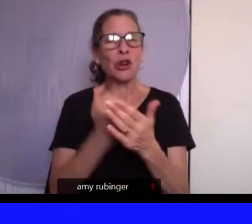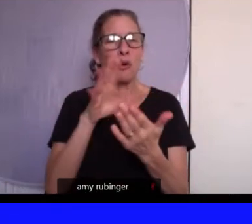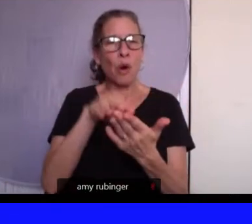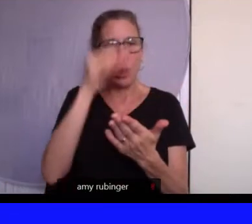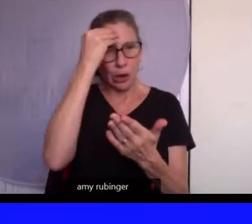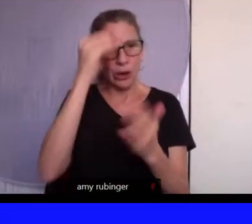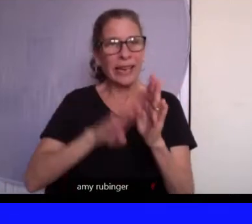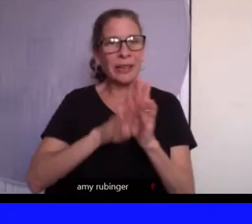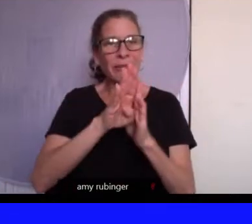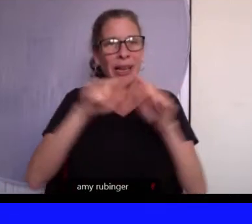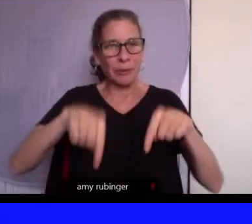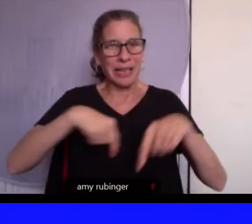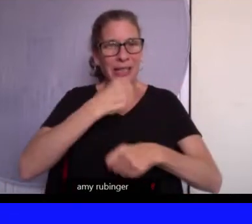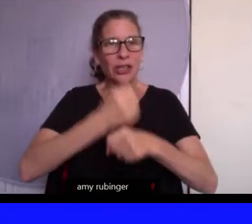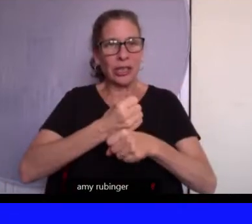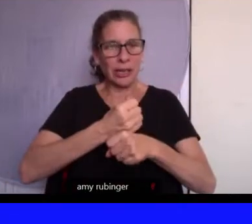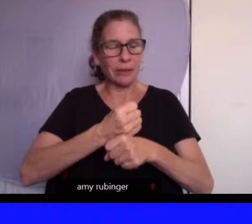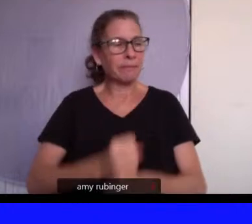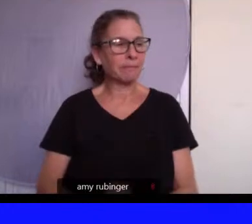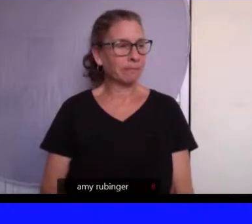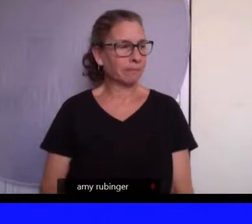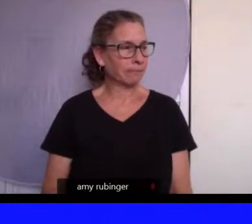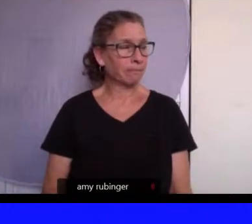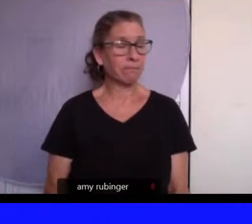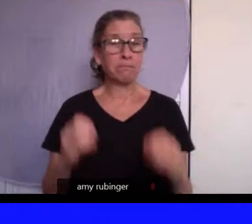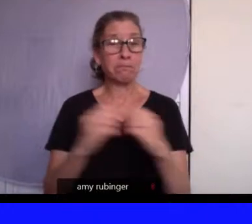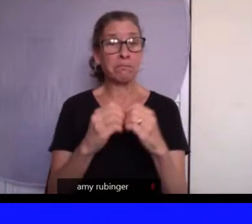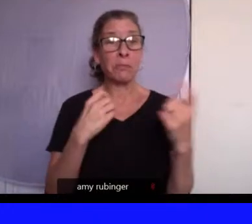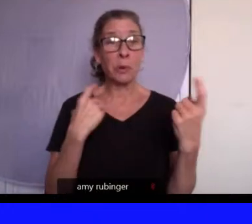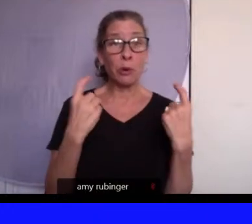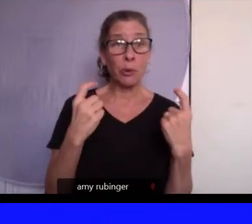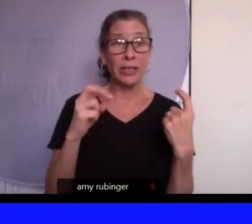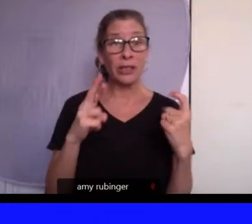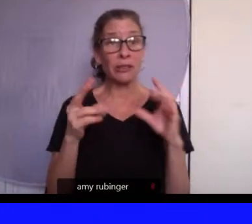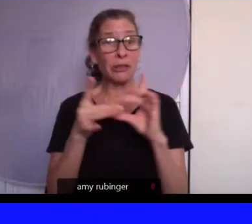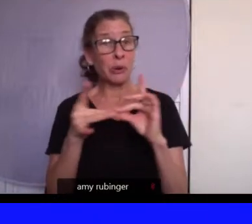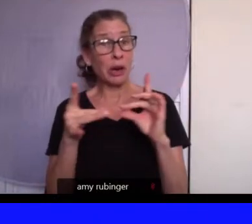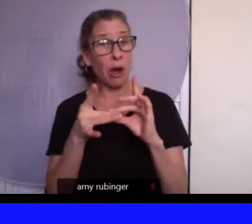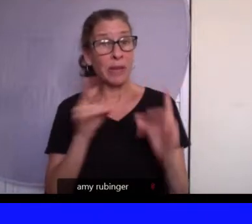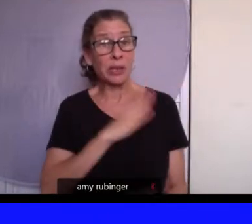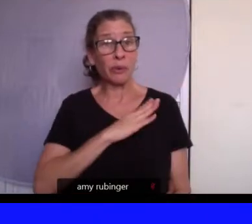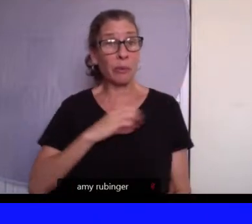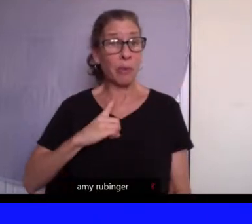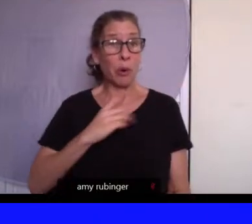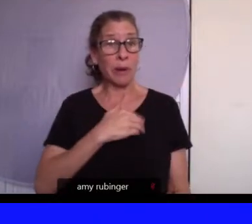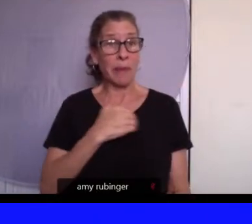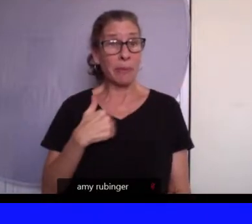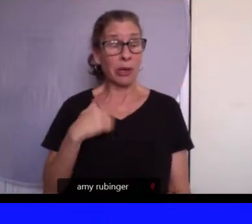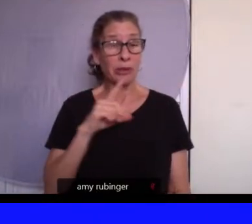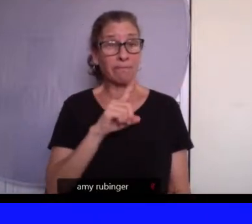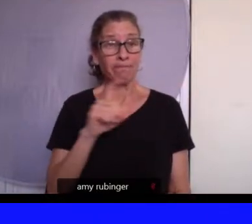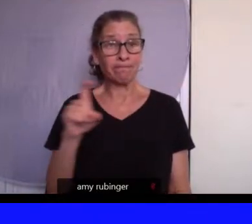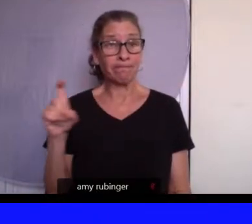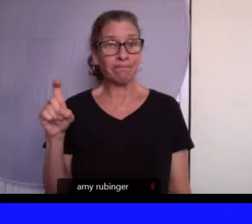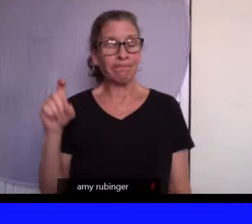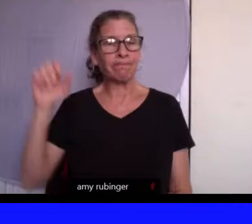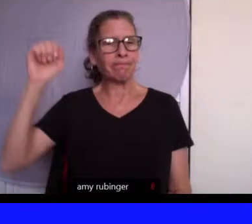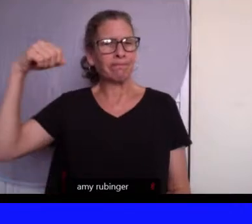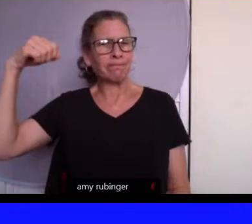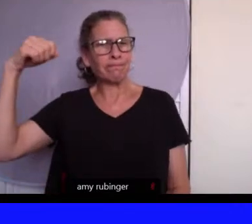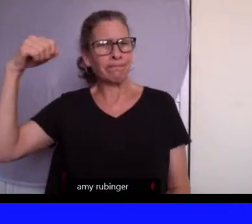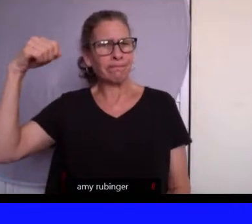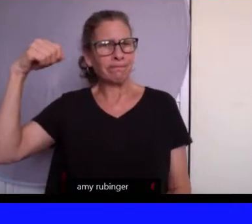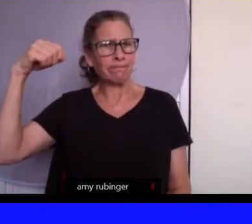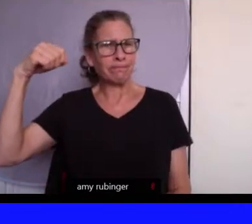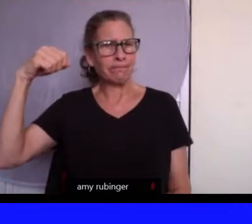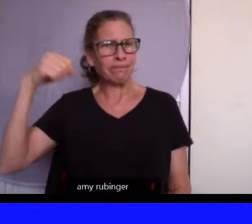assigned to us, and it has dropped significantly over time. I'm just wondering, what would be